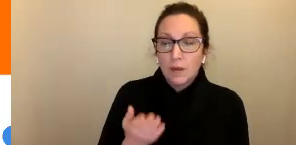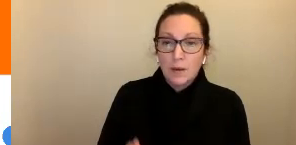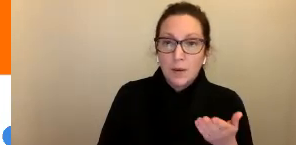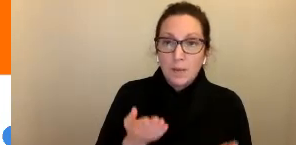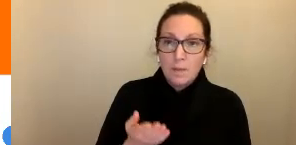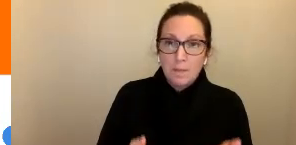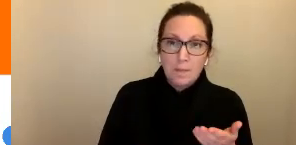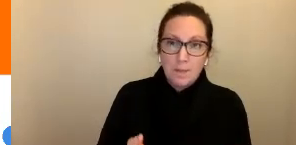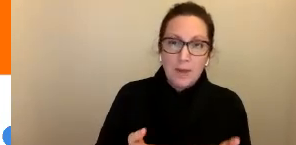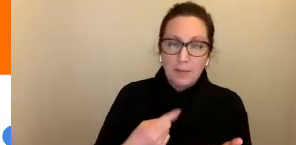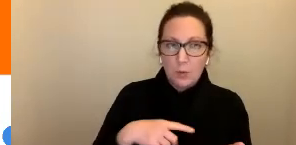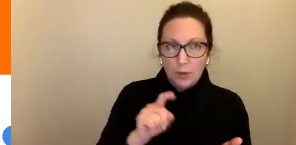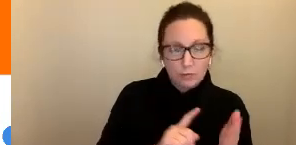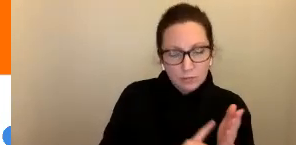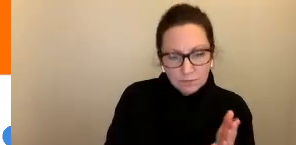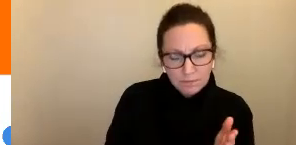us think about whether it's,